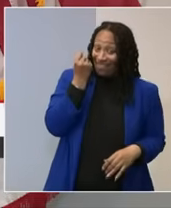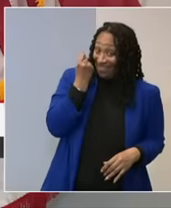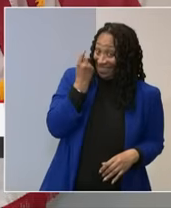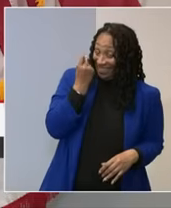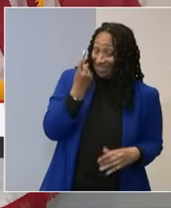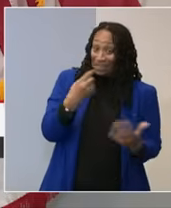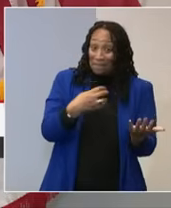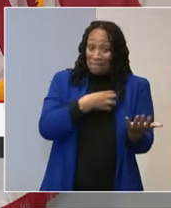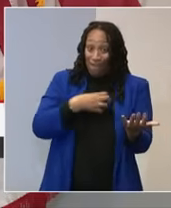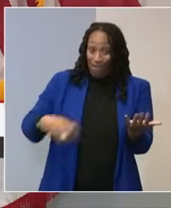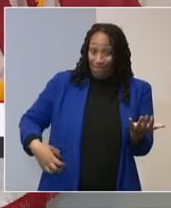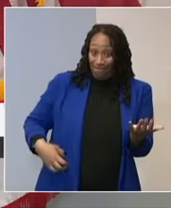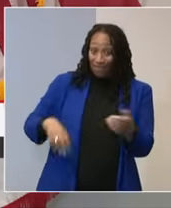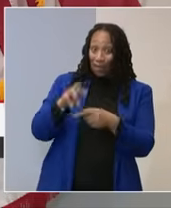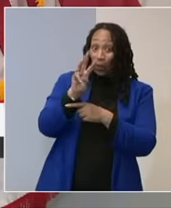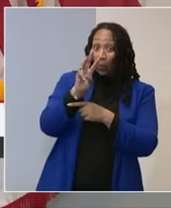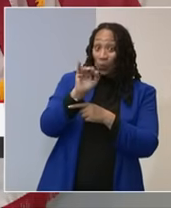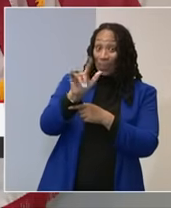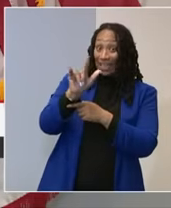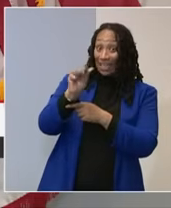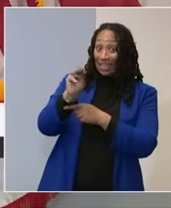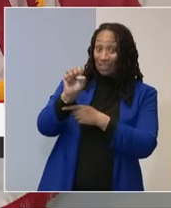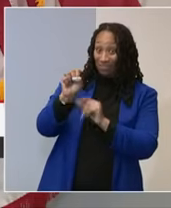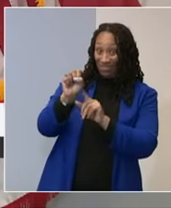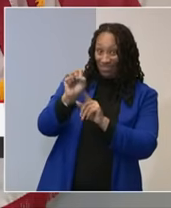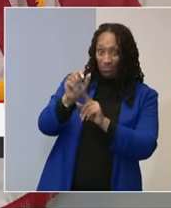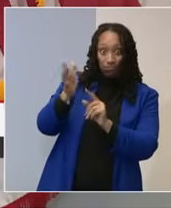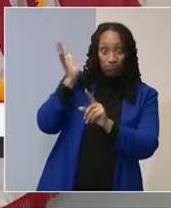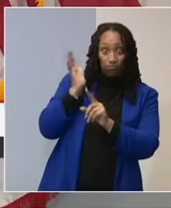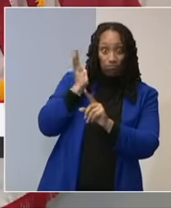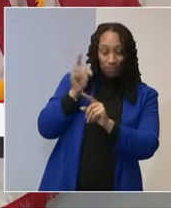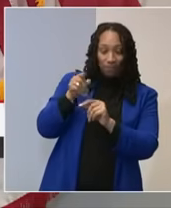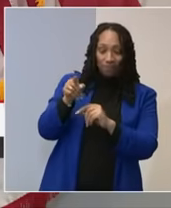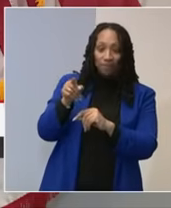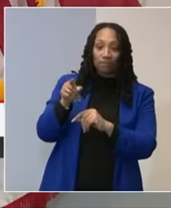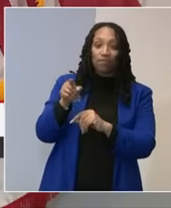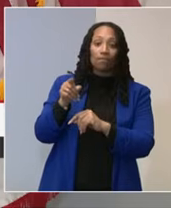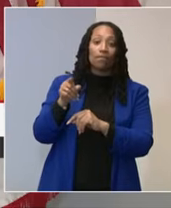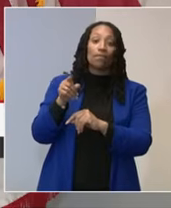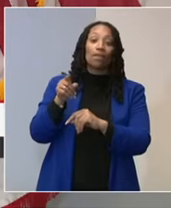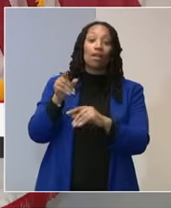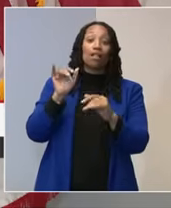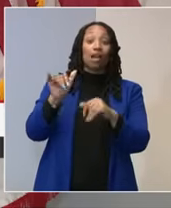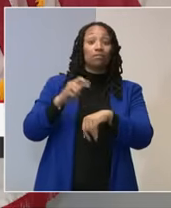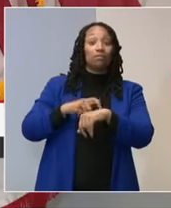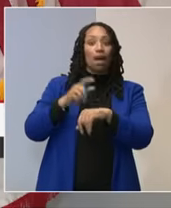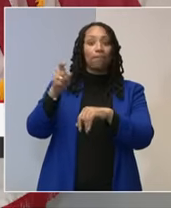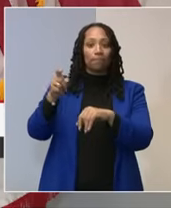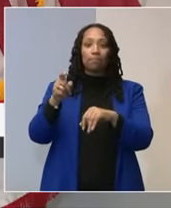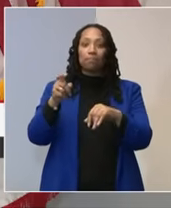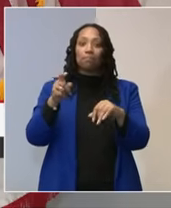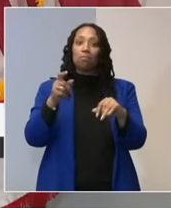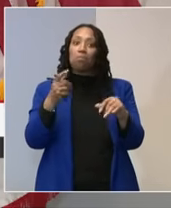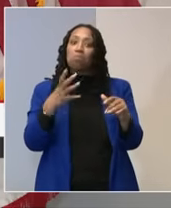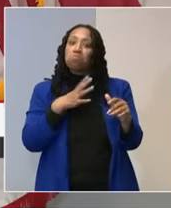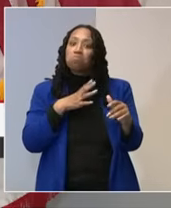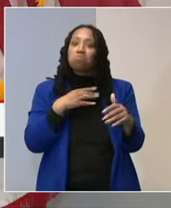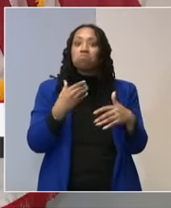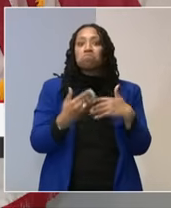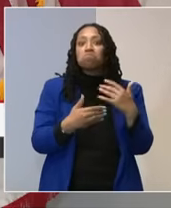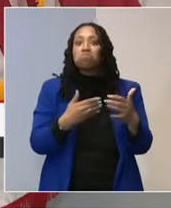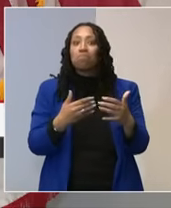on the council. So I just think that the most important thing is that we have a